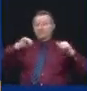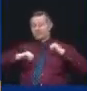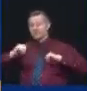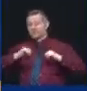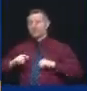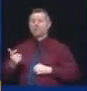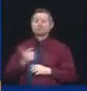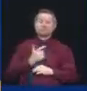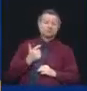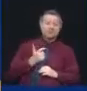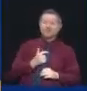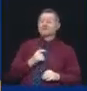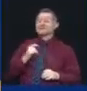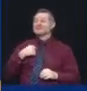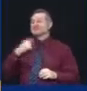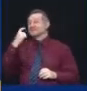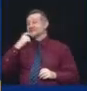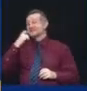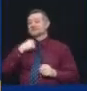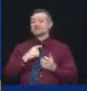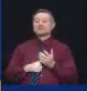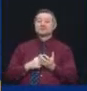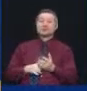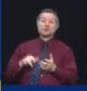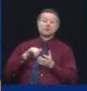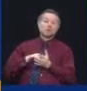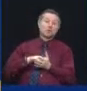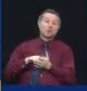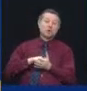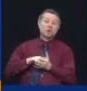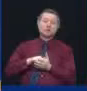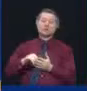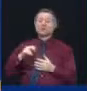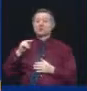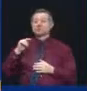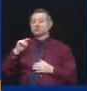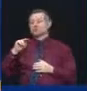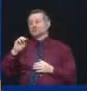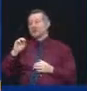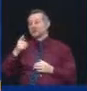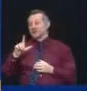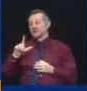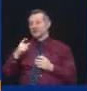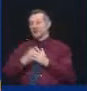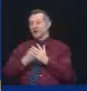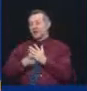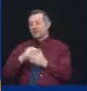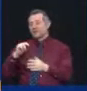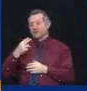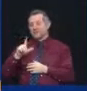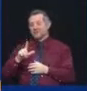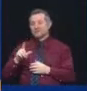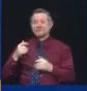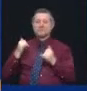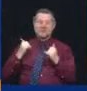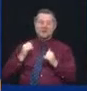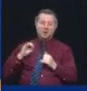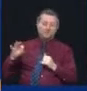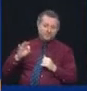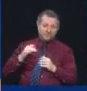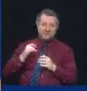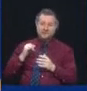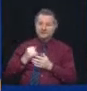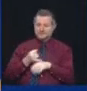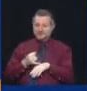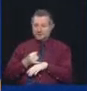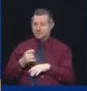we just talked about the Islanders' playoff games. We talk about a certain capacity of